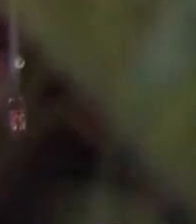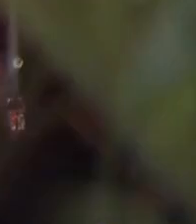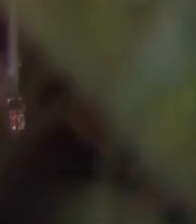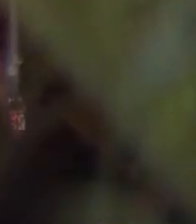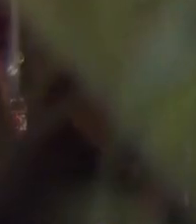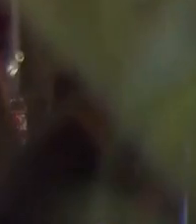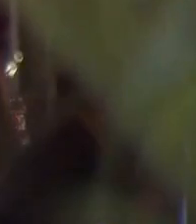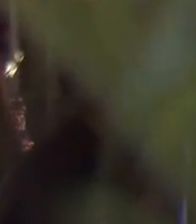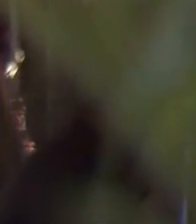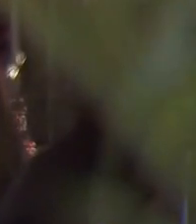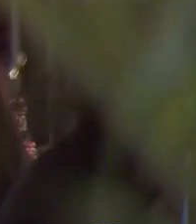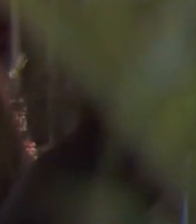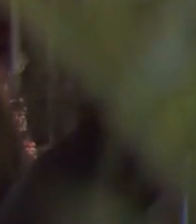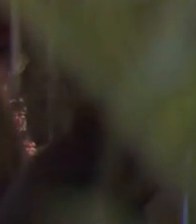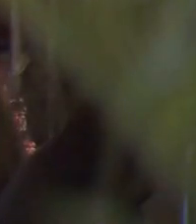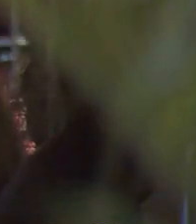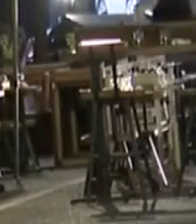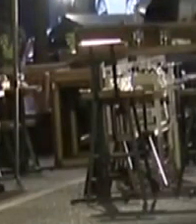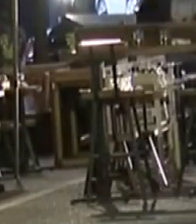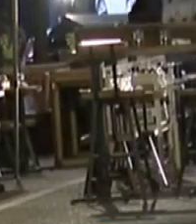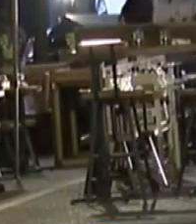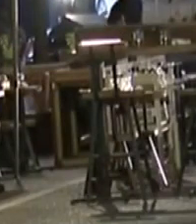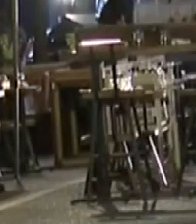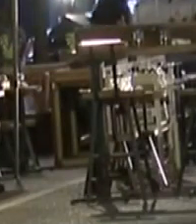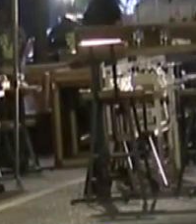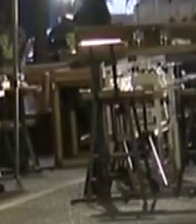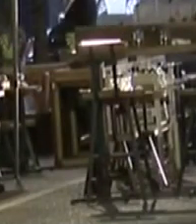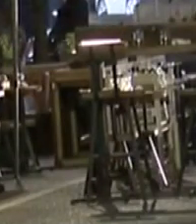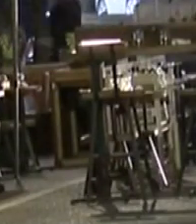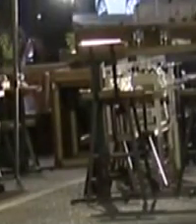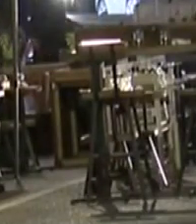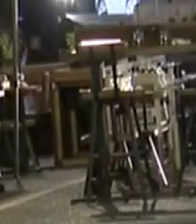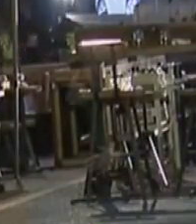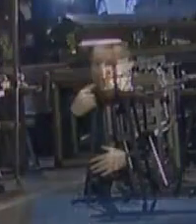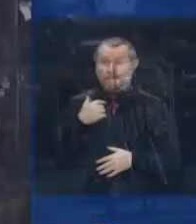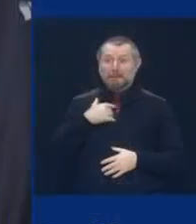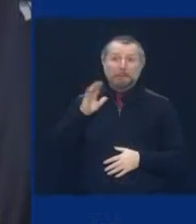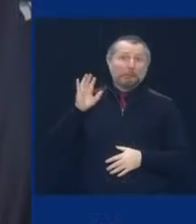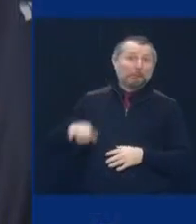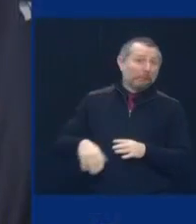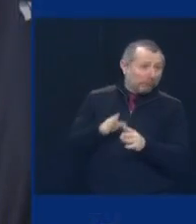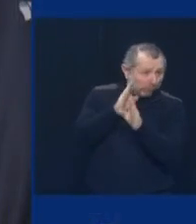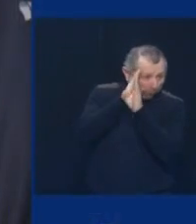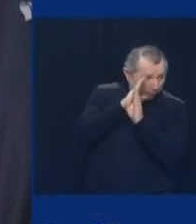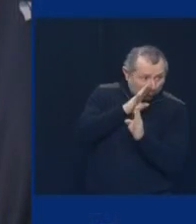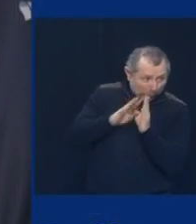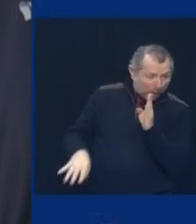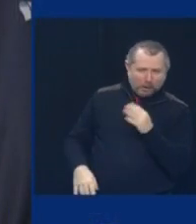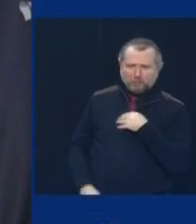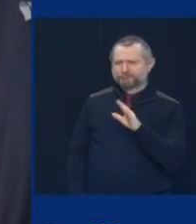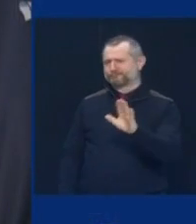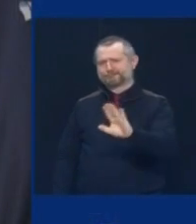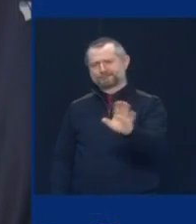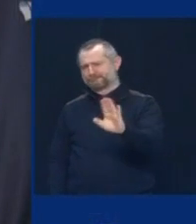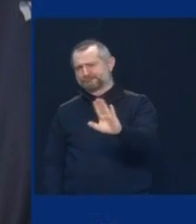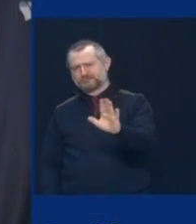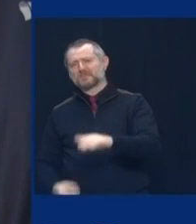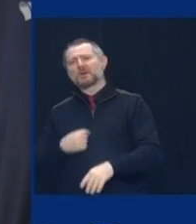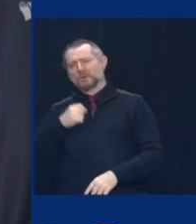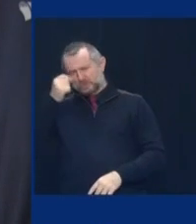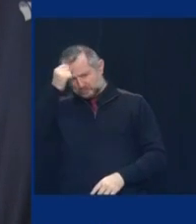also pointed out that their losses are his losses, too, in state sales tax. Literally every dollar a